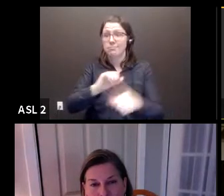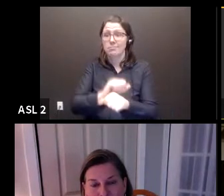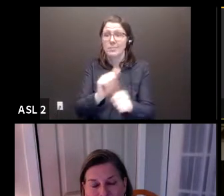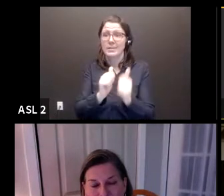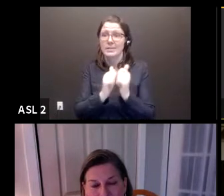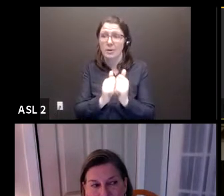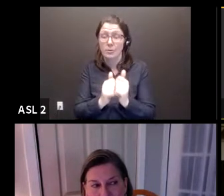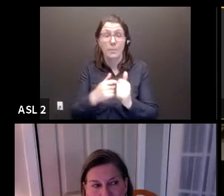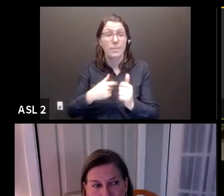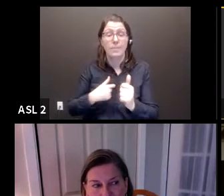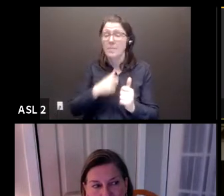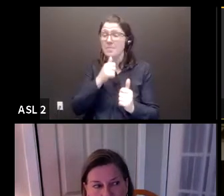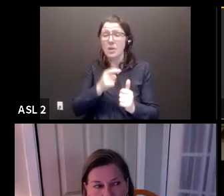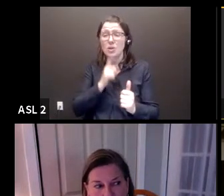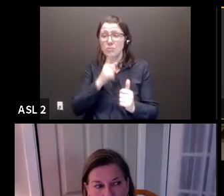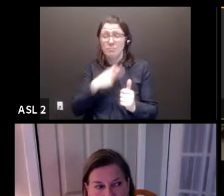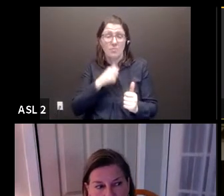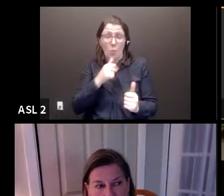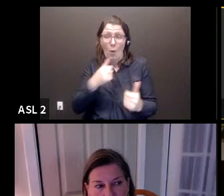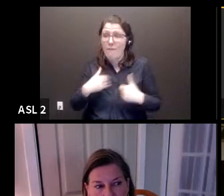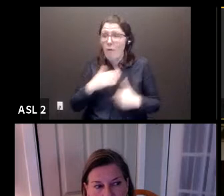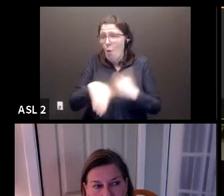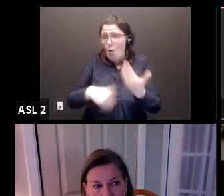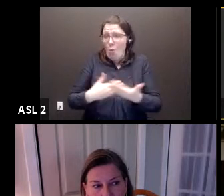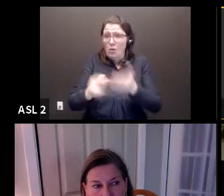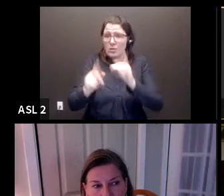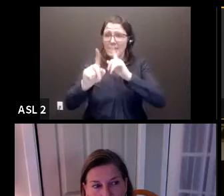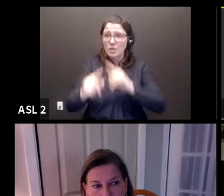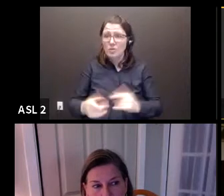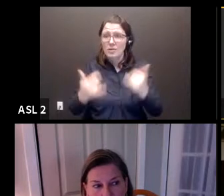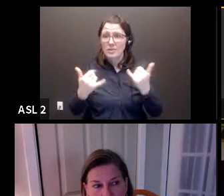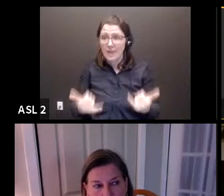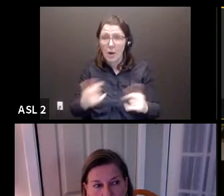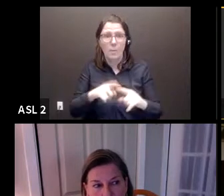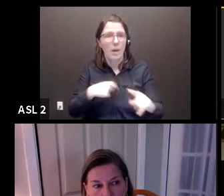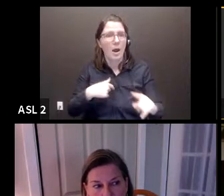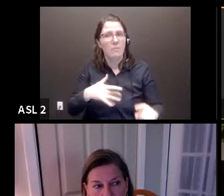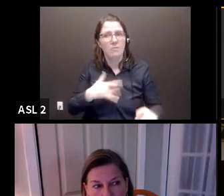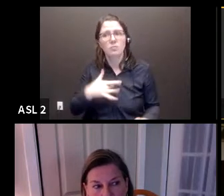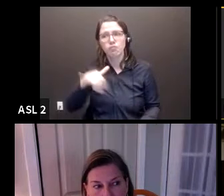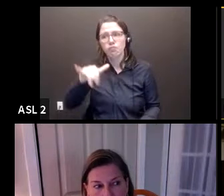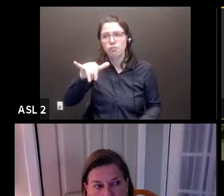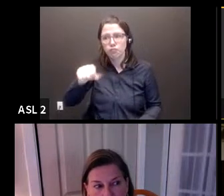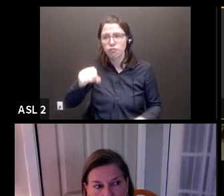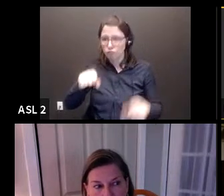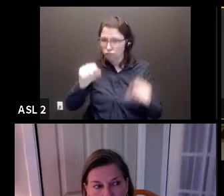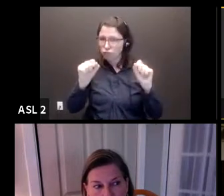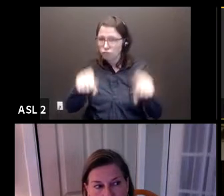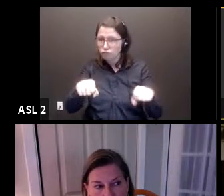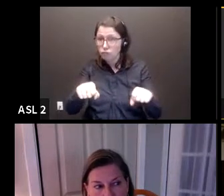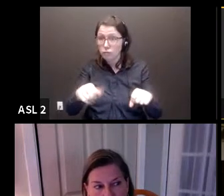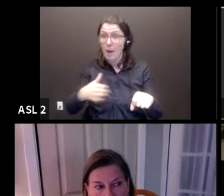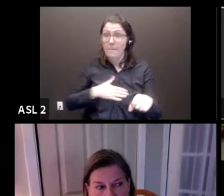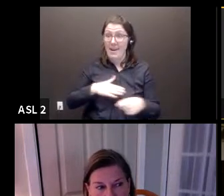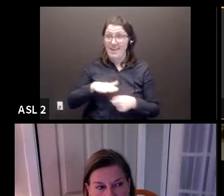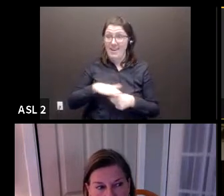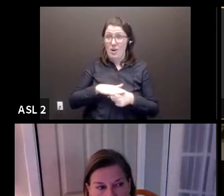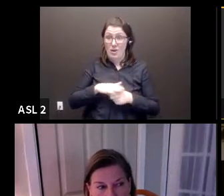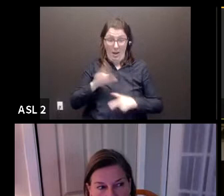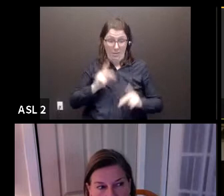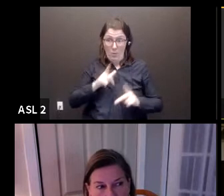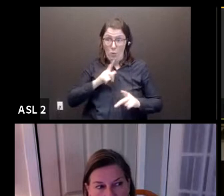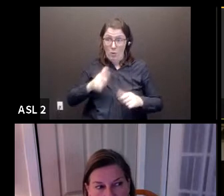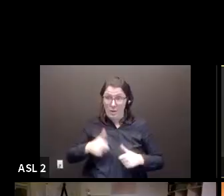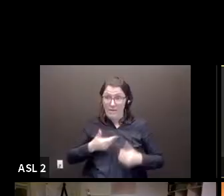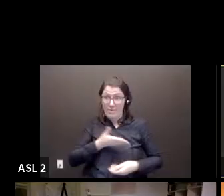do believe it is very possible and from my residents who support the police but want to see